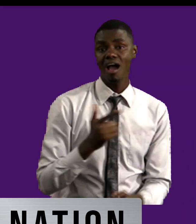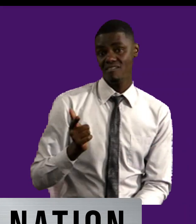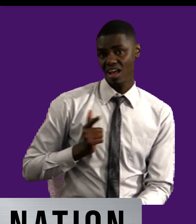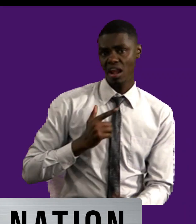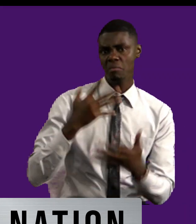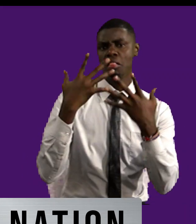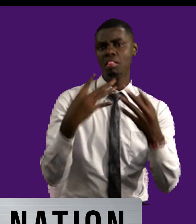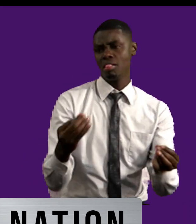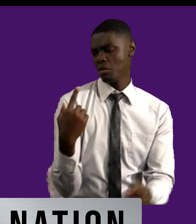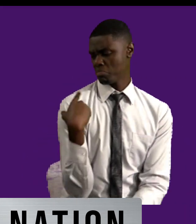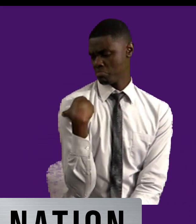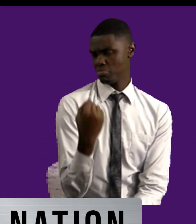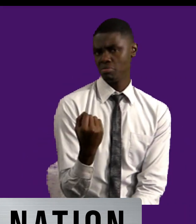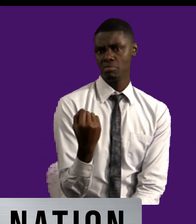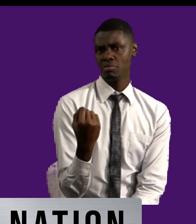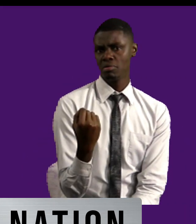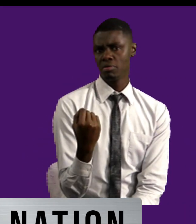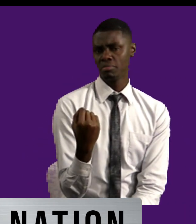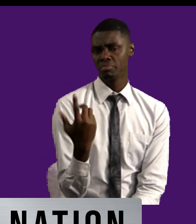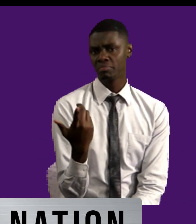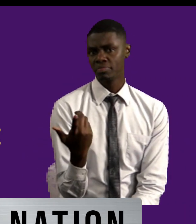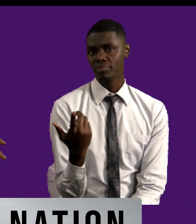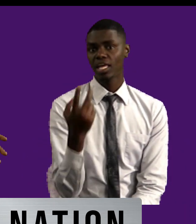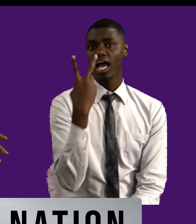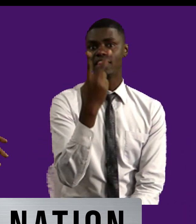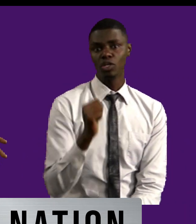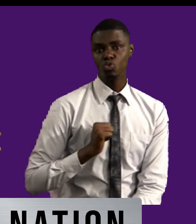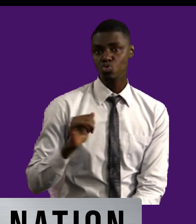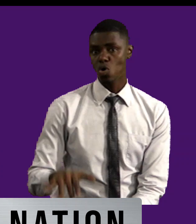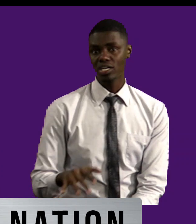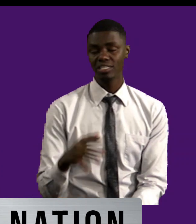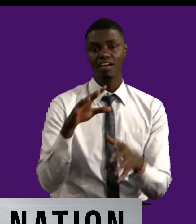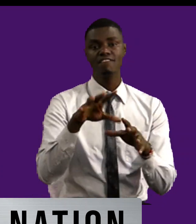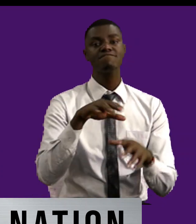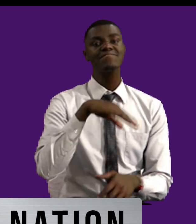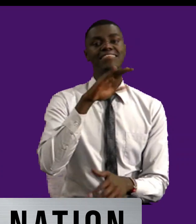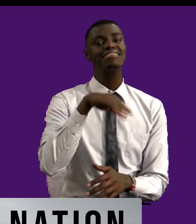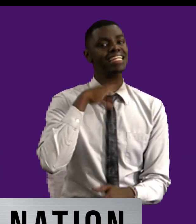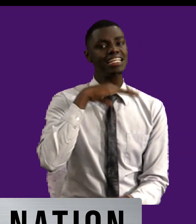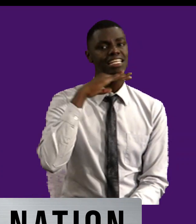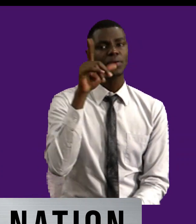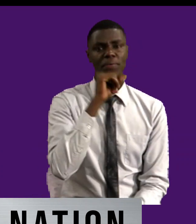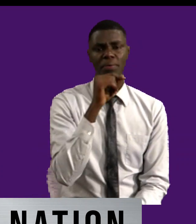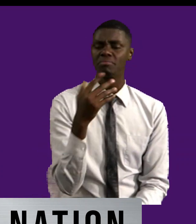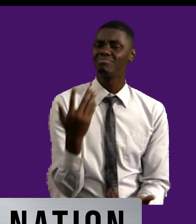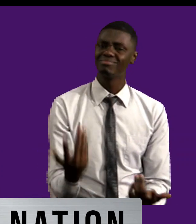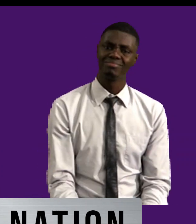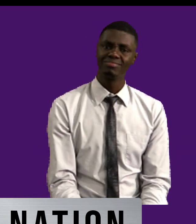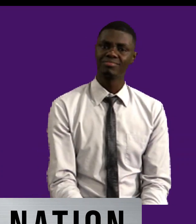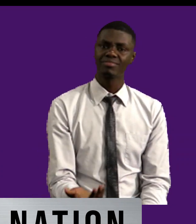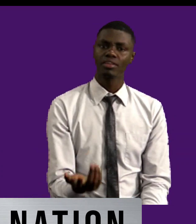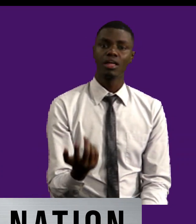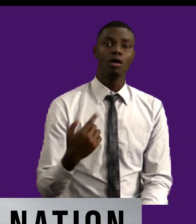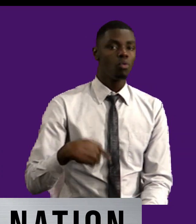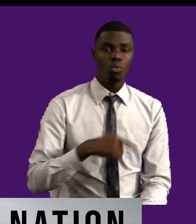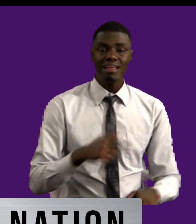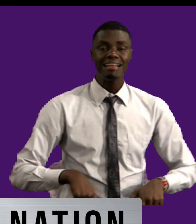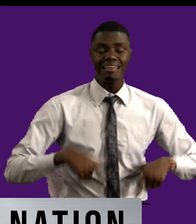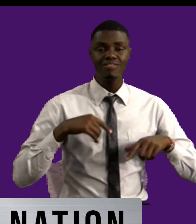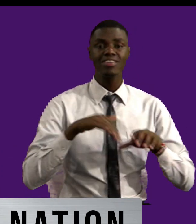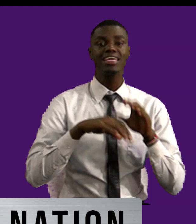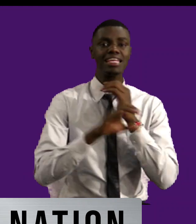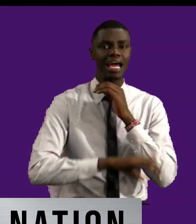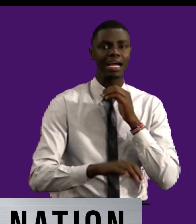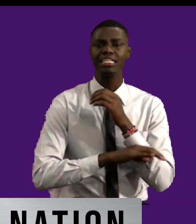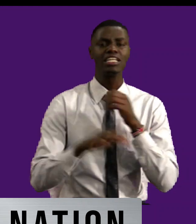who disappeared the other day in his sleep. And the 2 daughters found dead. Are we going to live in a country